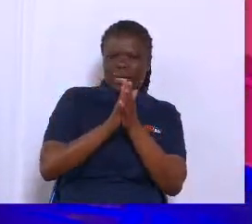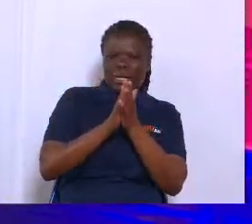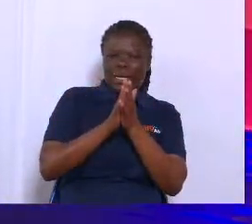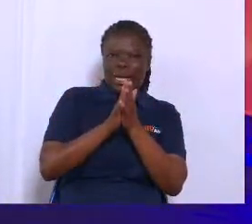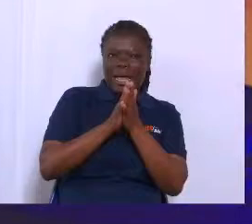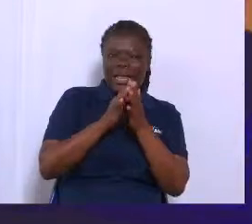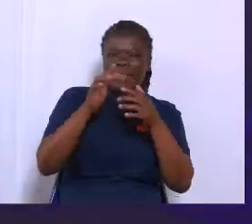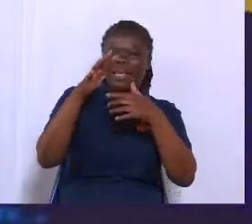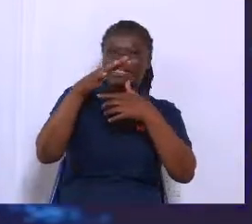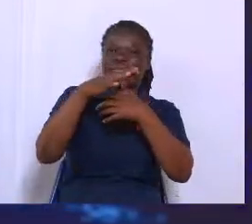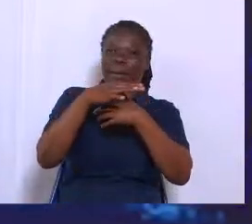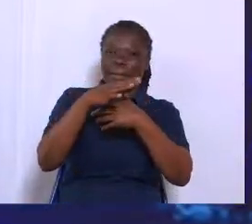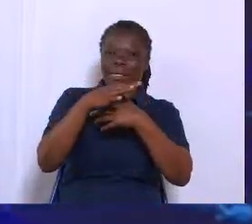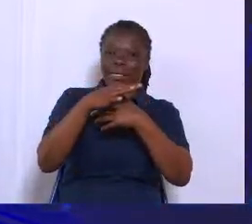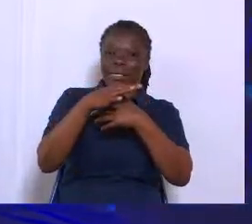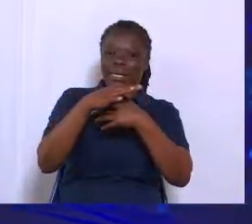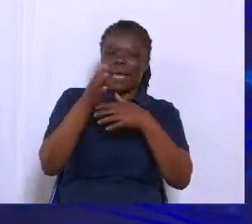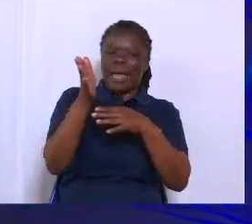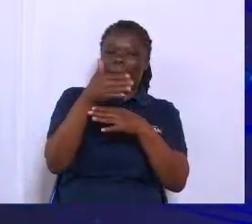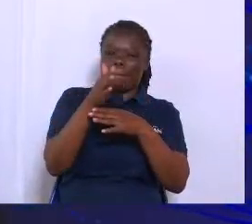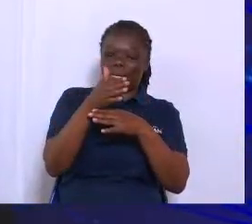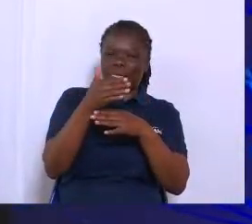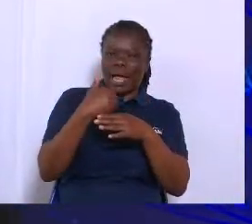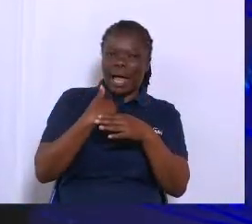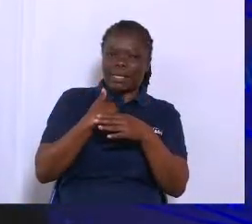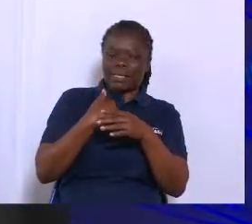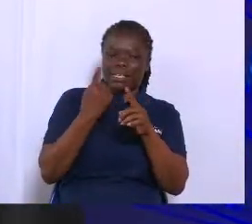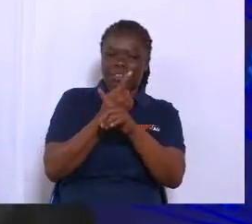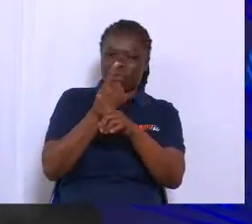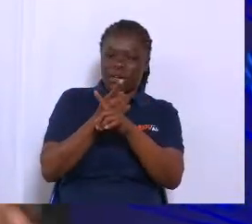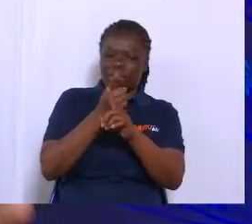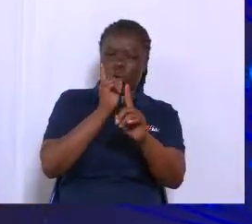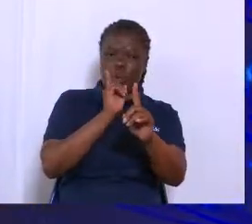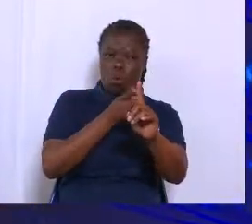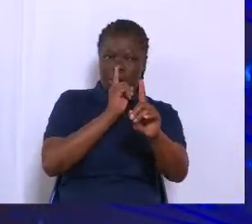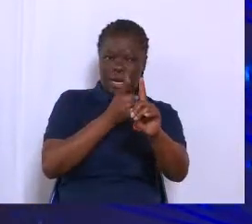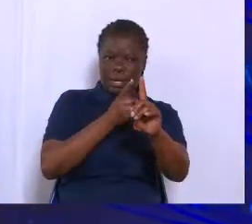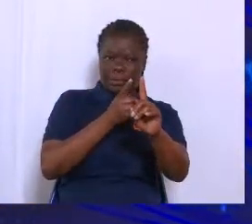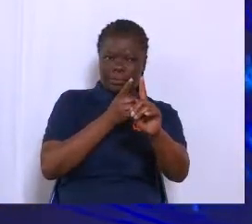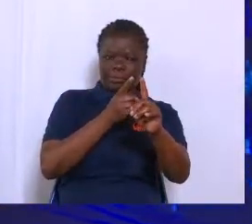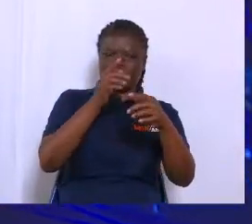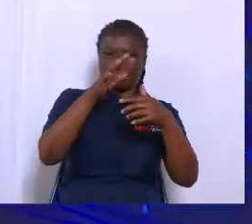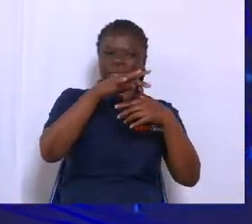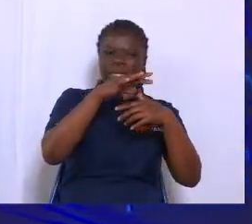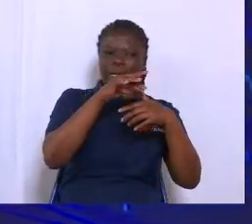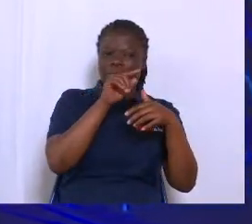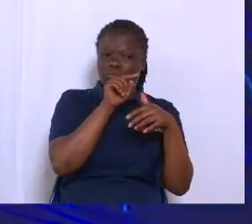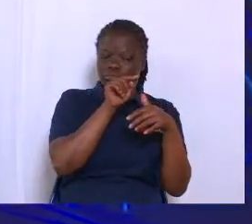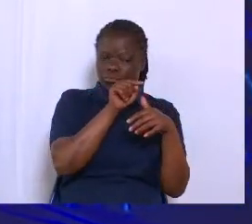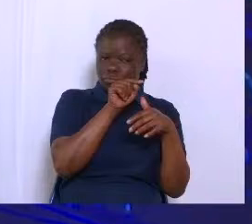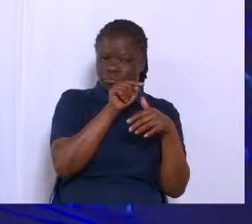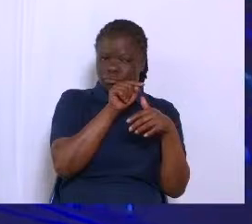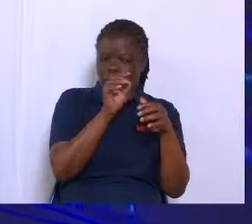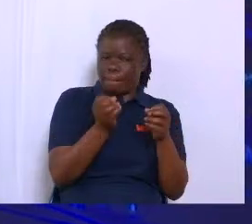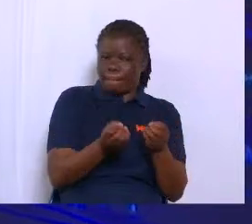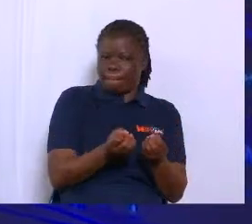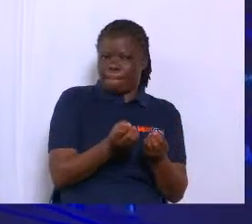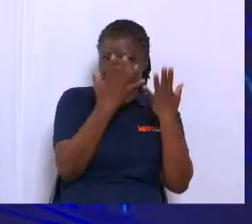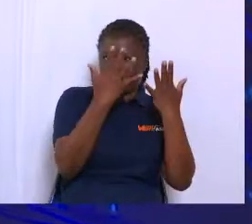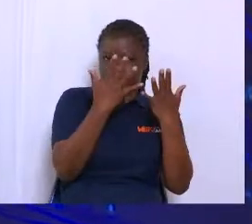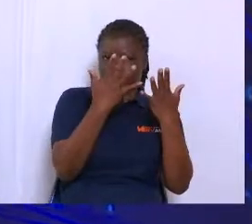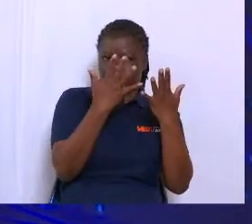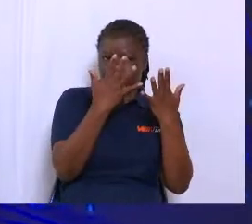embassy had signaled a warning that a German U-2 boat was going to